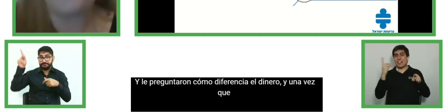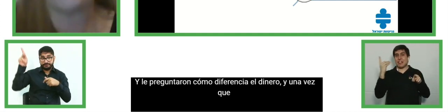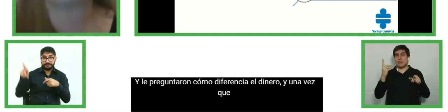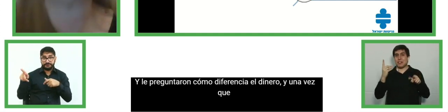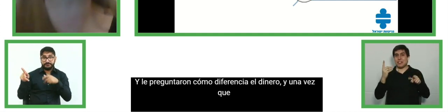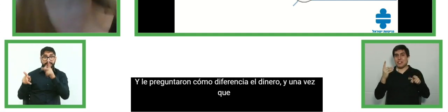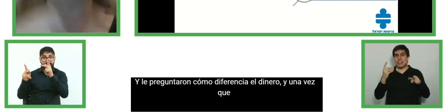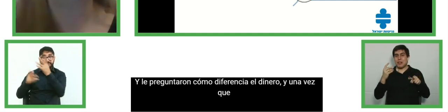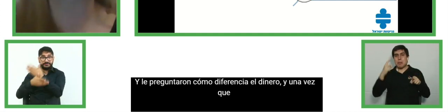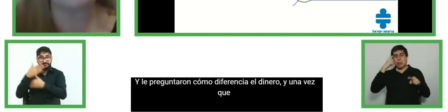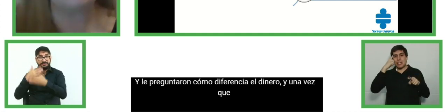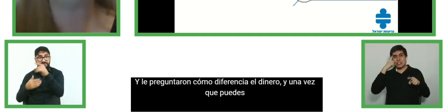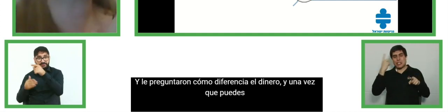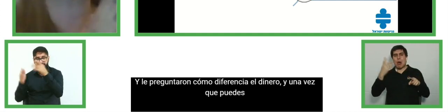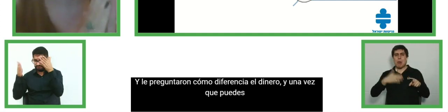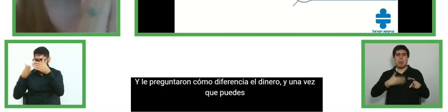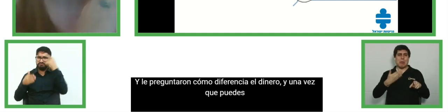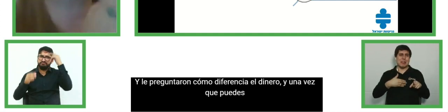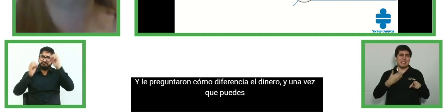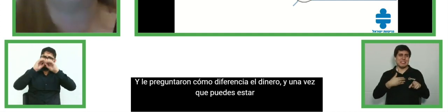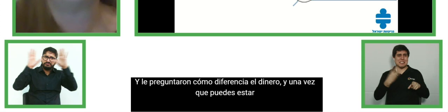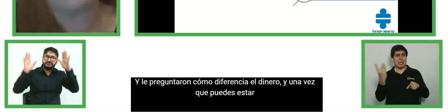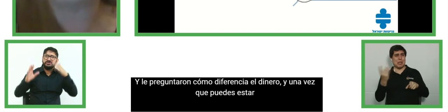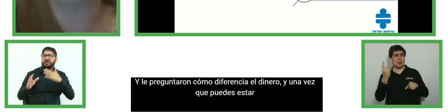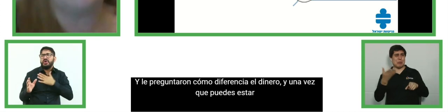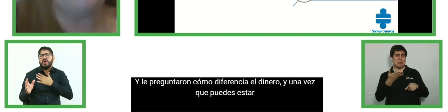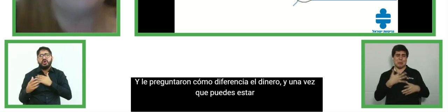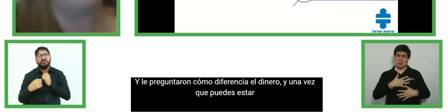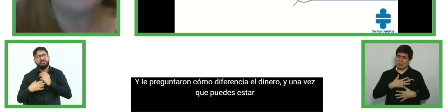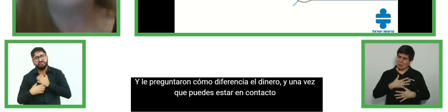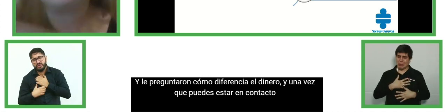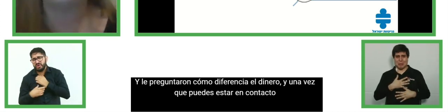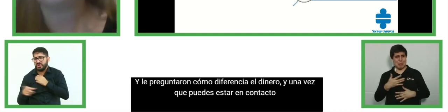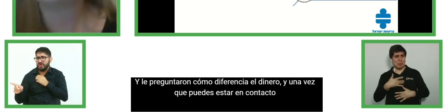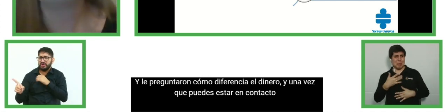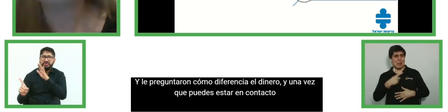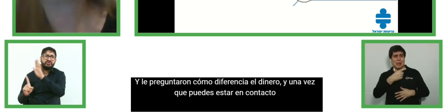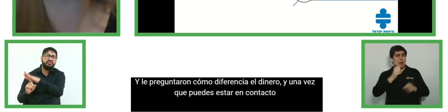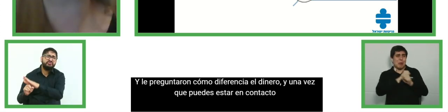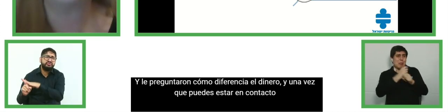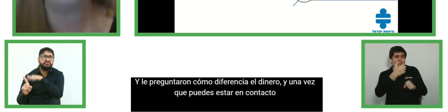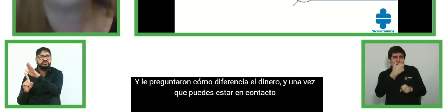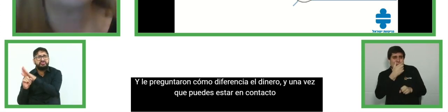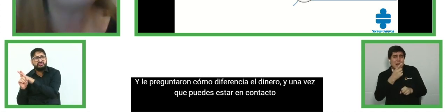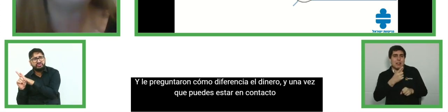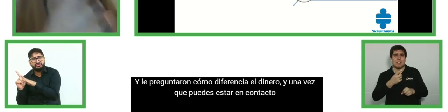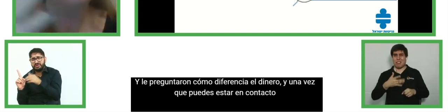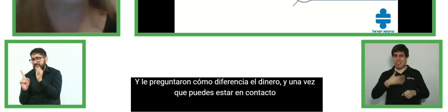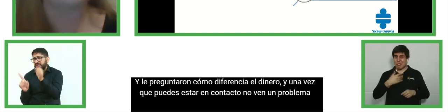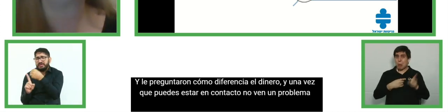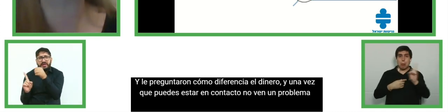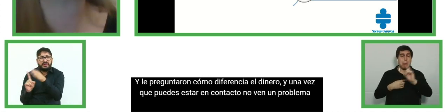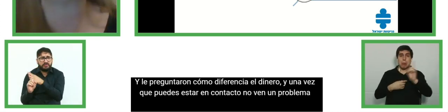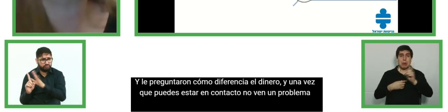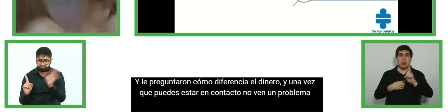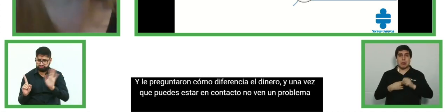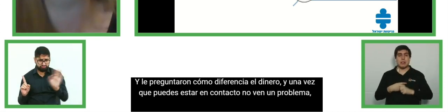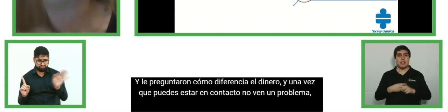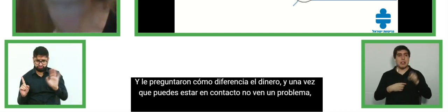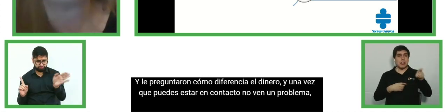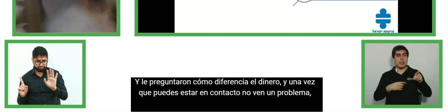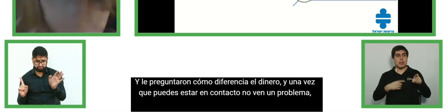they have to pity him. They see sometimes a superhero, somebody that has stuff that they and their parents do not have. And that